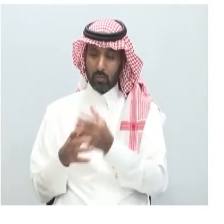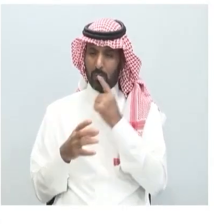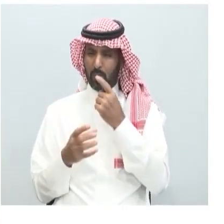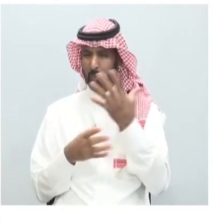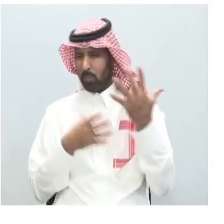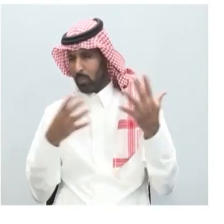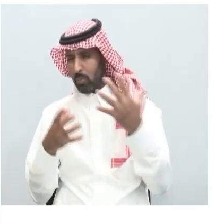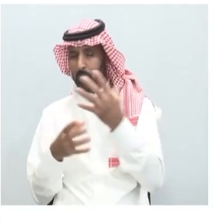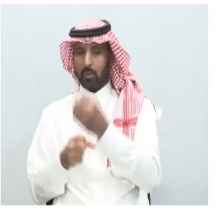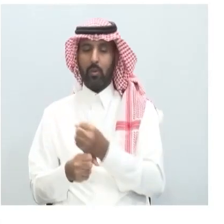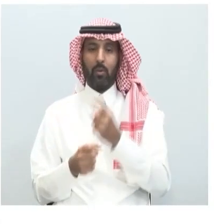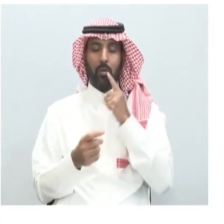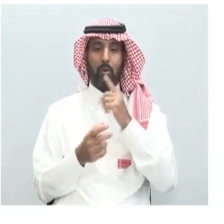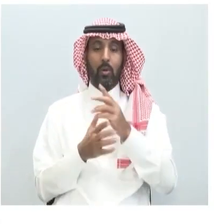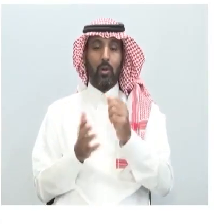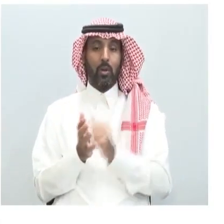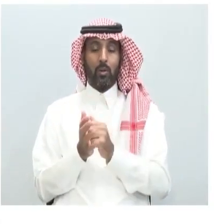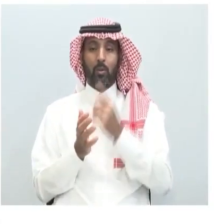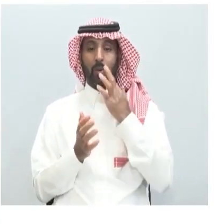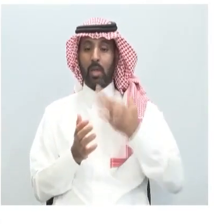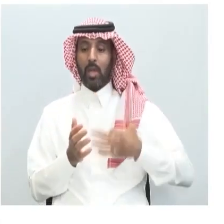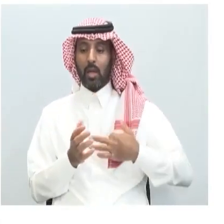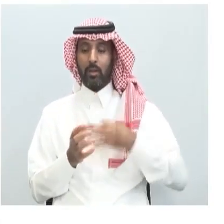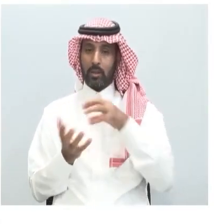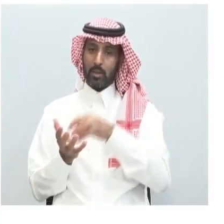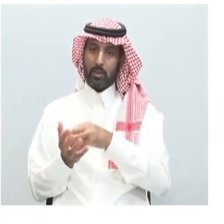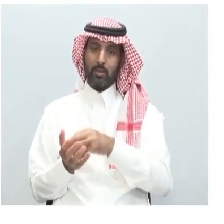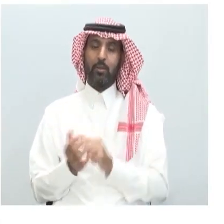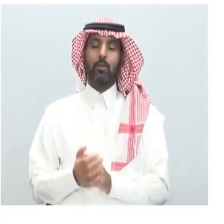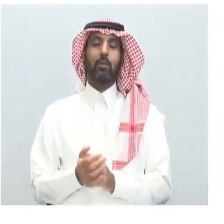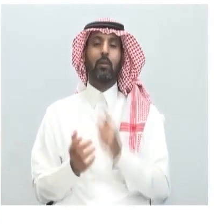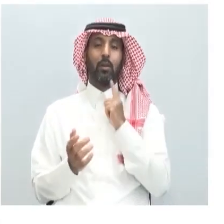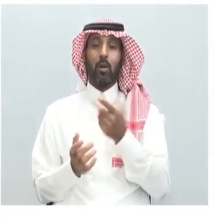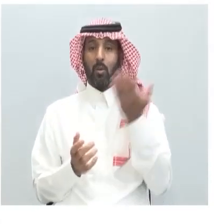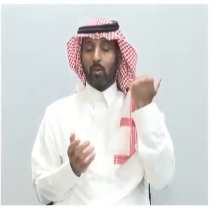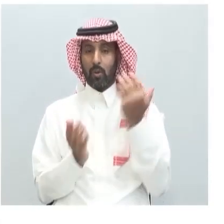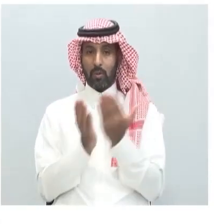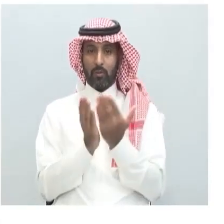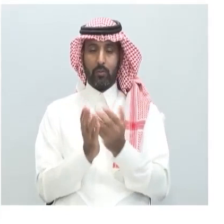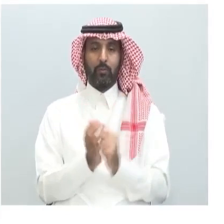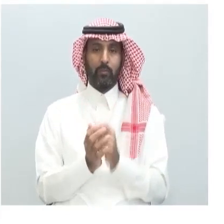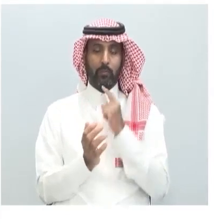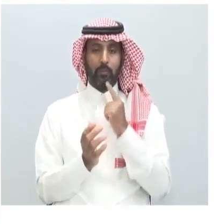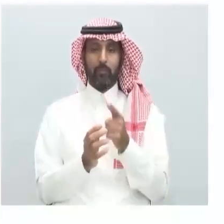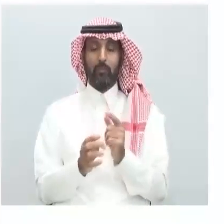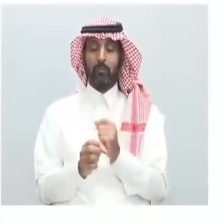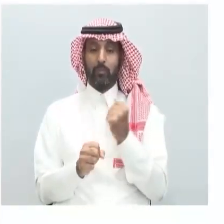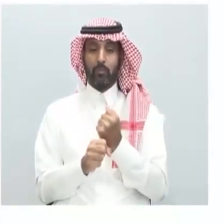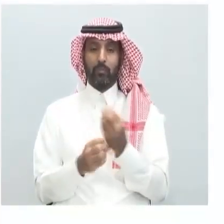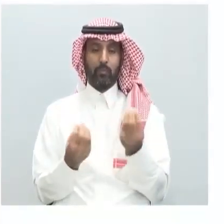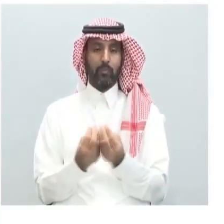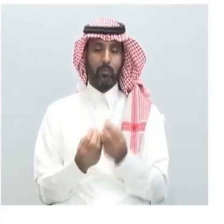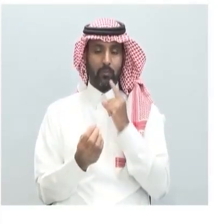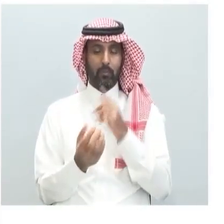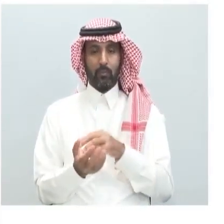storms. Home is where the heart is. So this was our previous lesson, the pair work. So